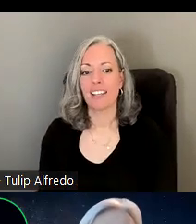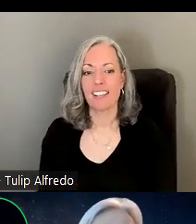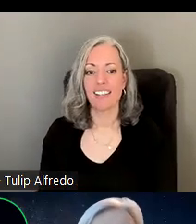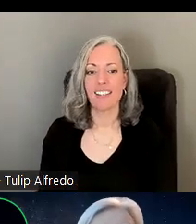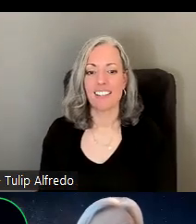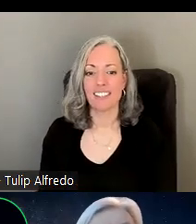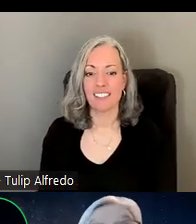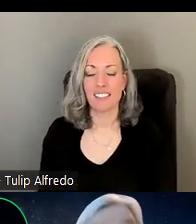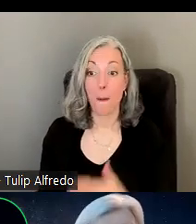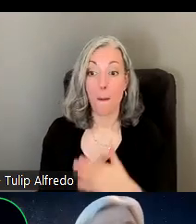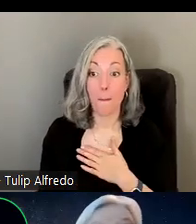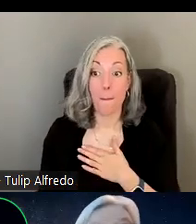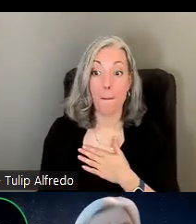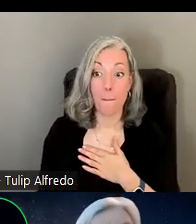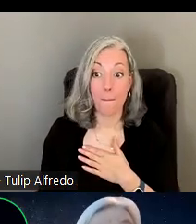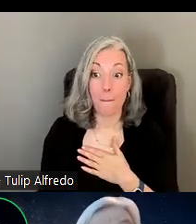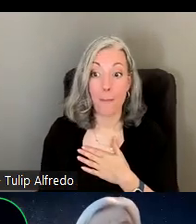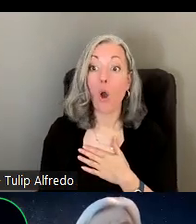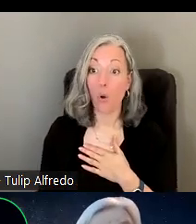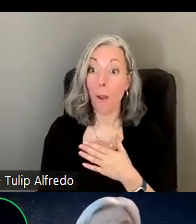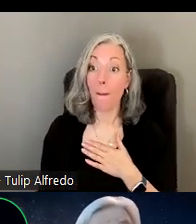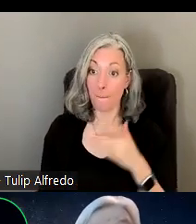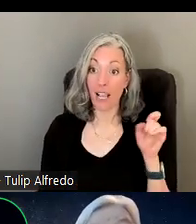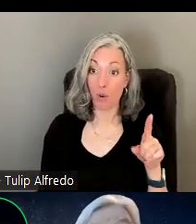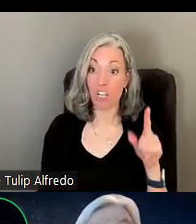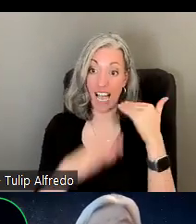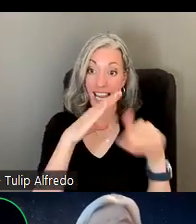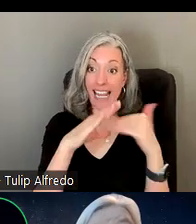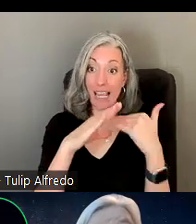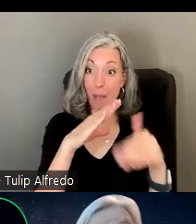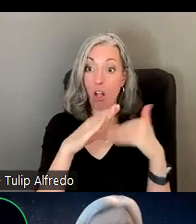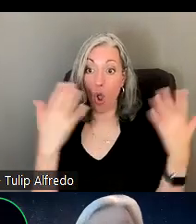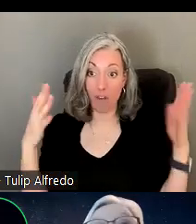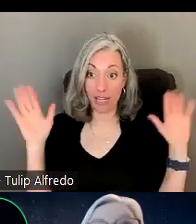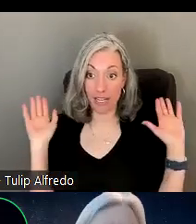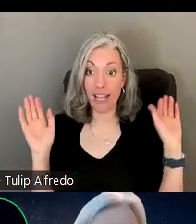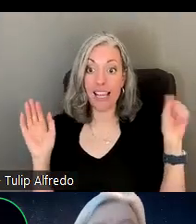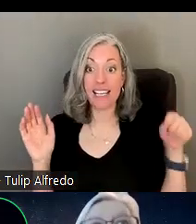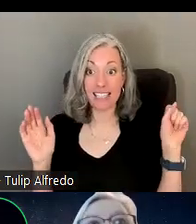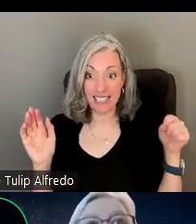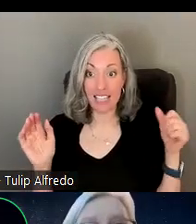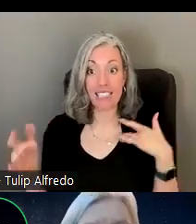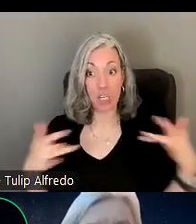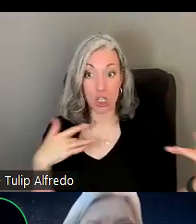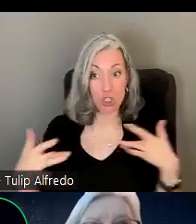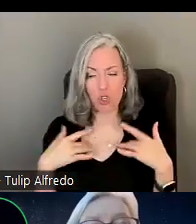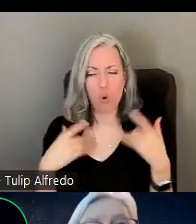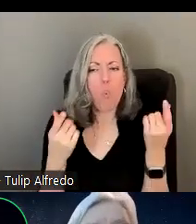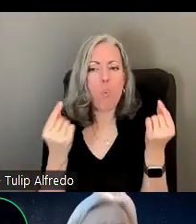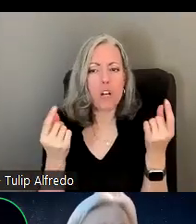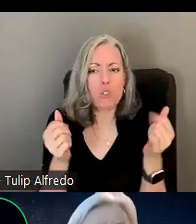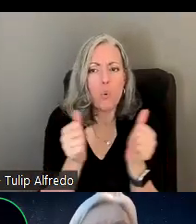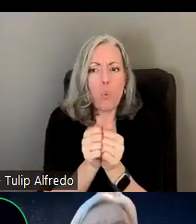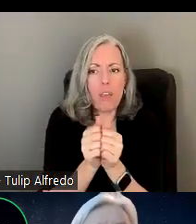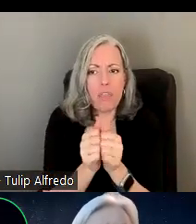emailed my question. You did email your question to Engage? Yes, it was concerning what are you doing with the